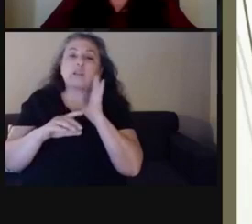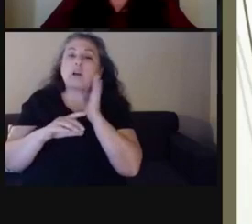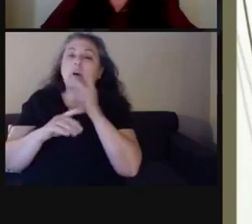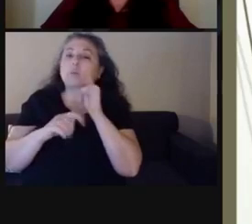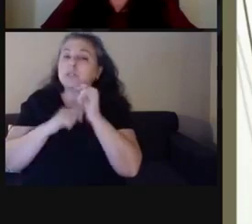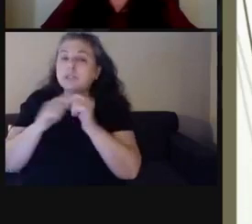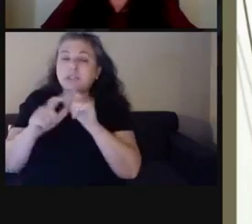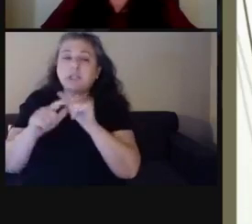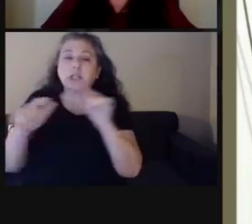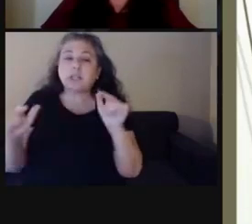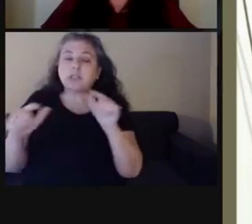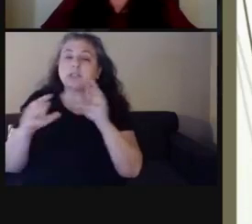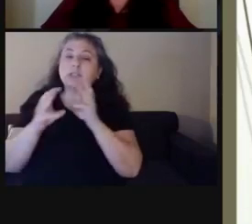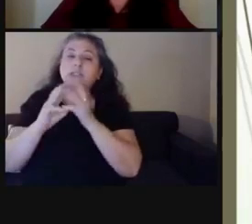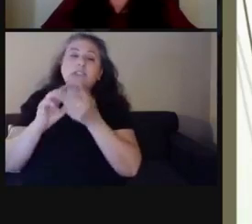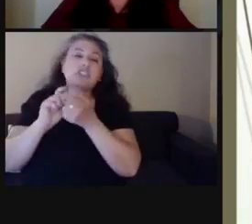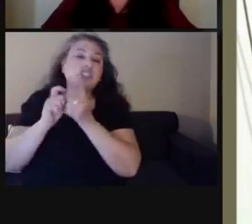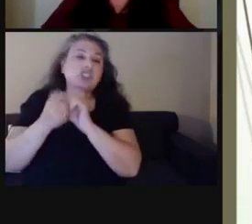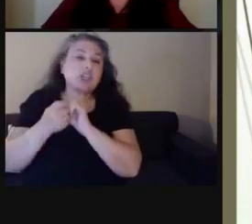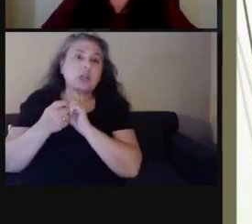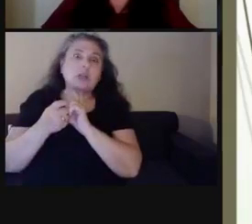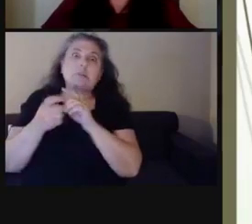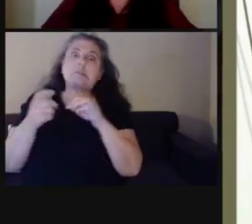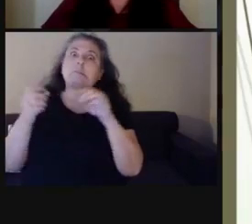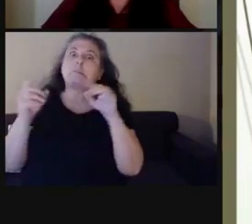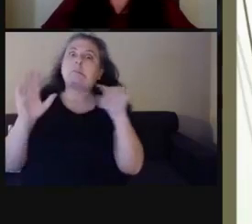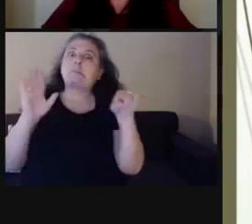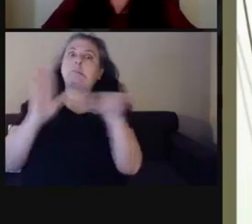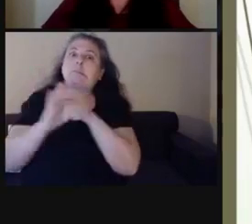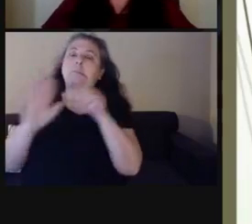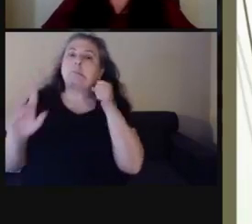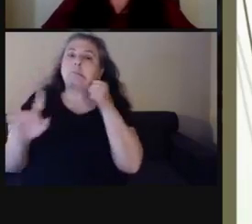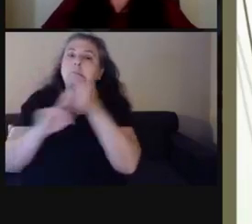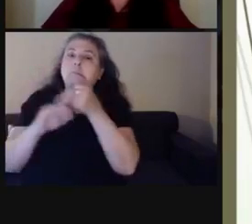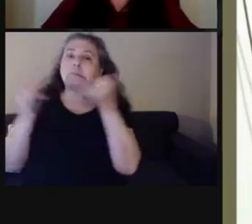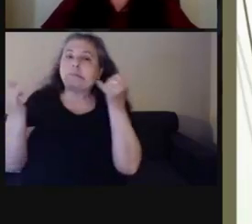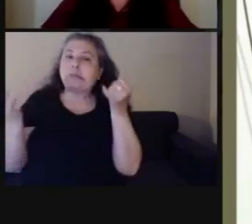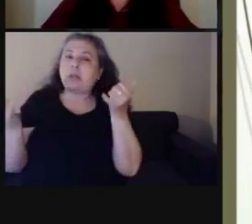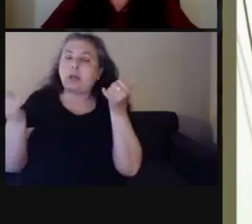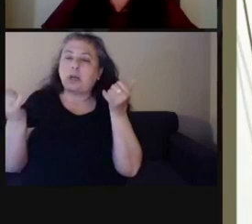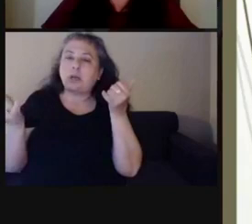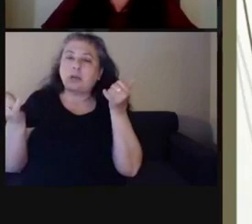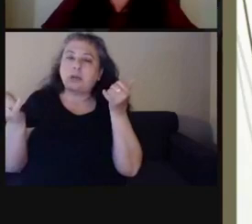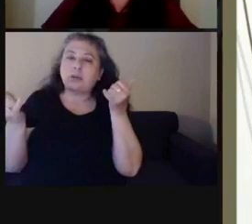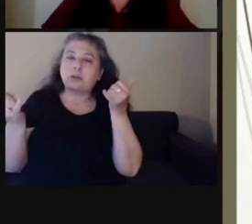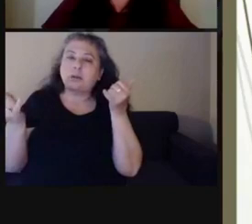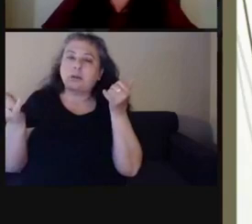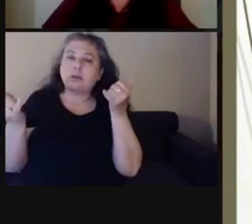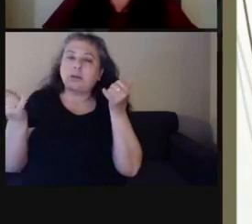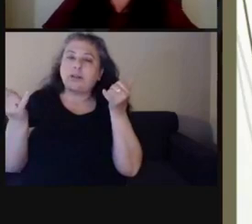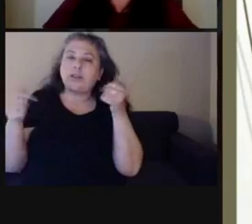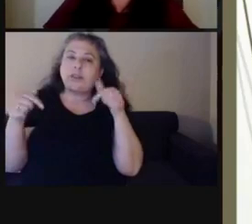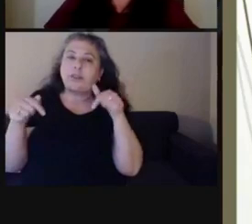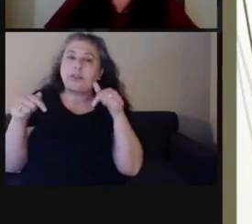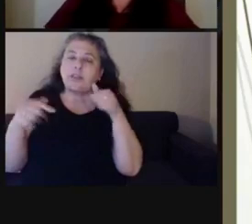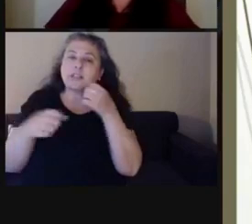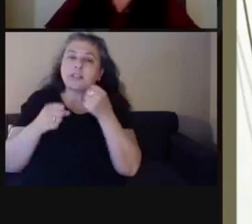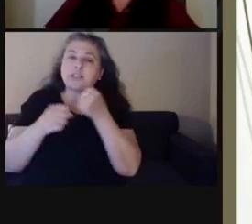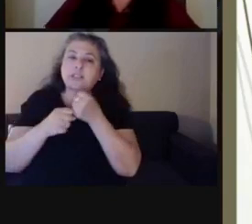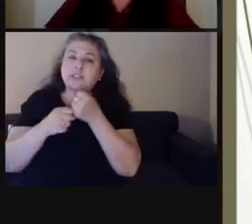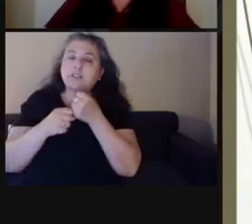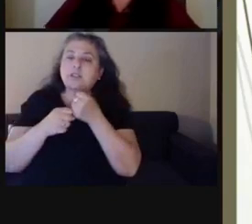Climate change has had a detrimental impact even today. This year was the